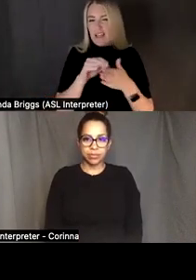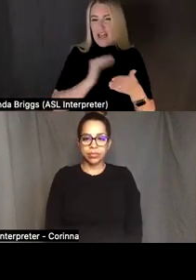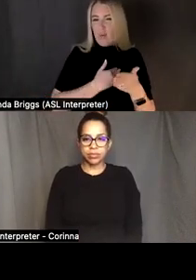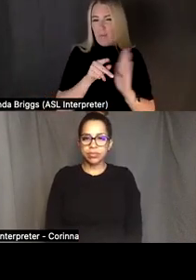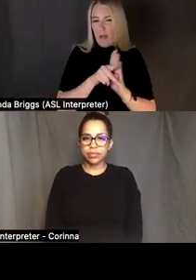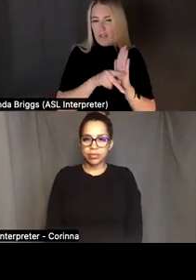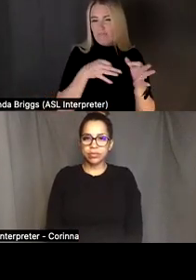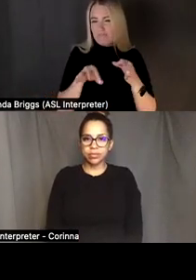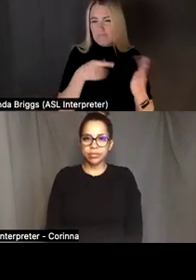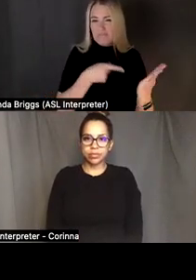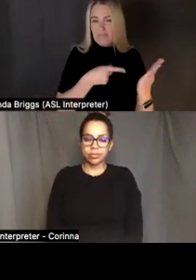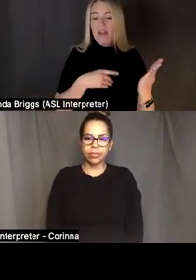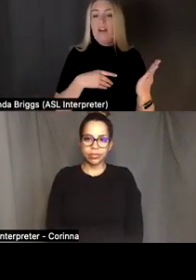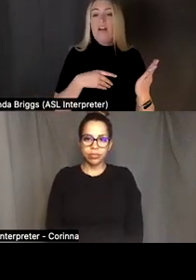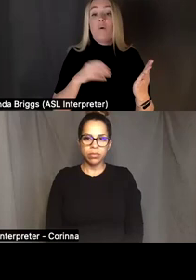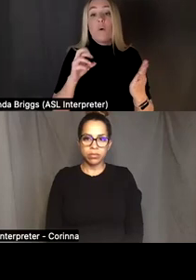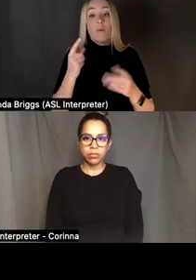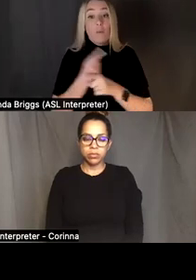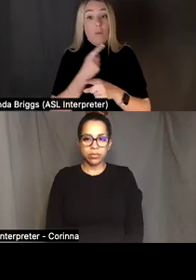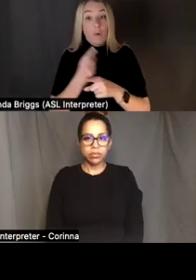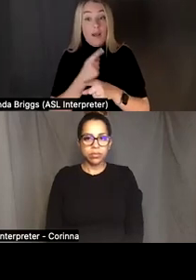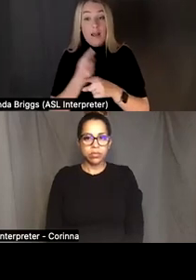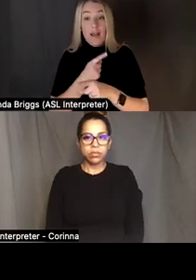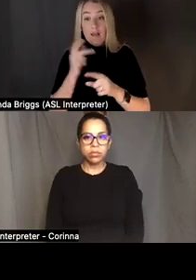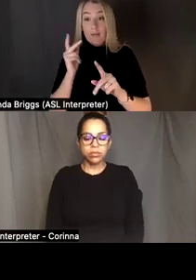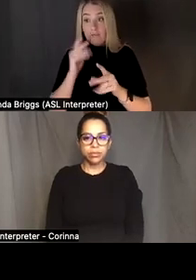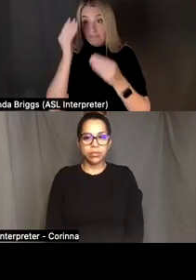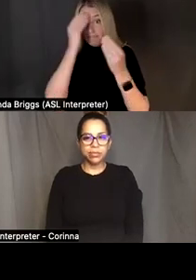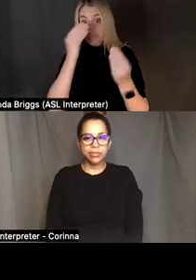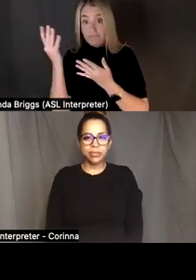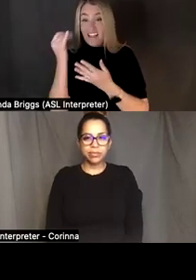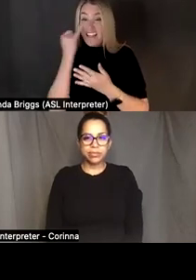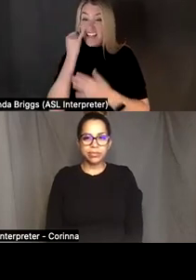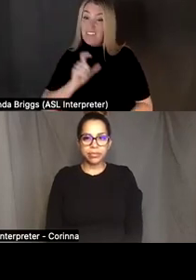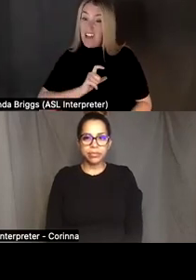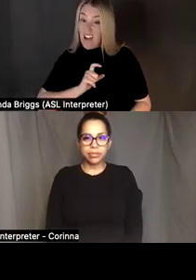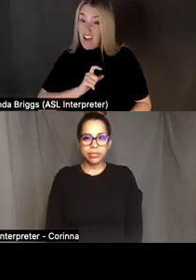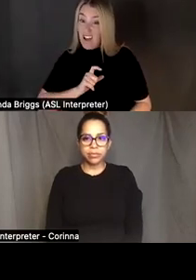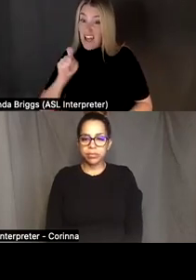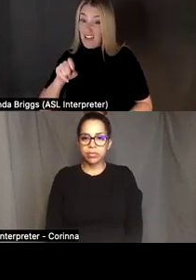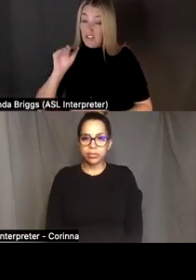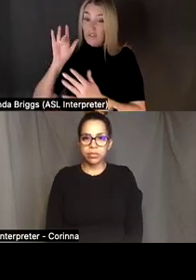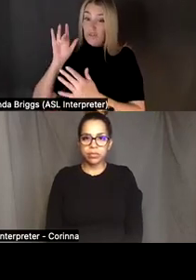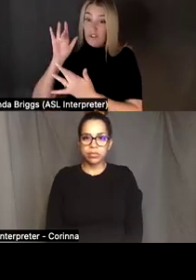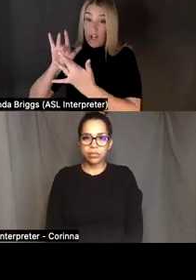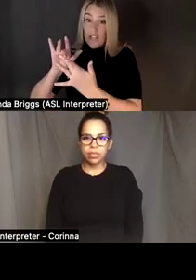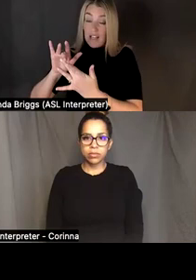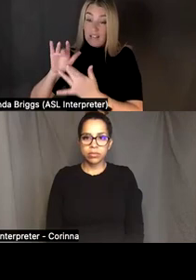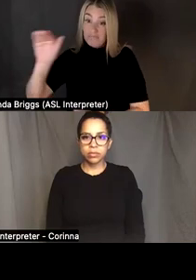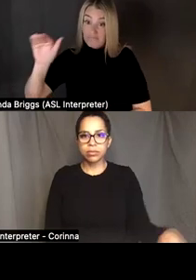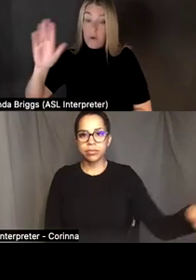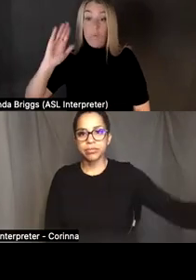And appropriate authorities, if we need to involve law enforcement, we will involve